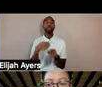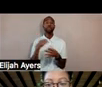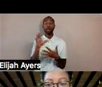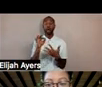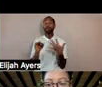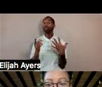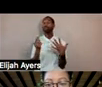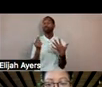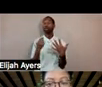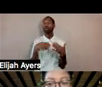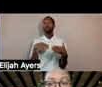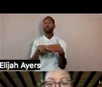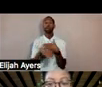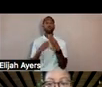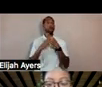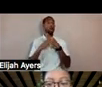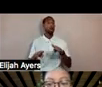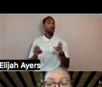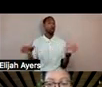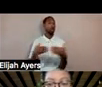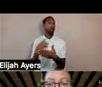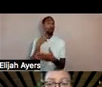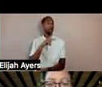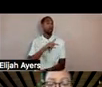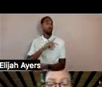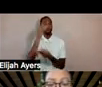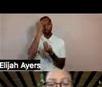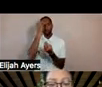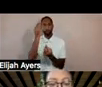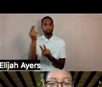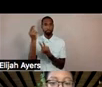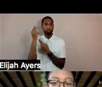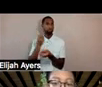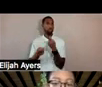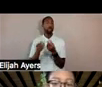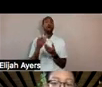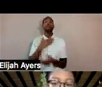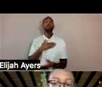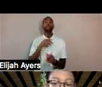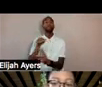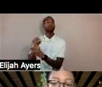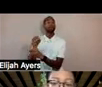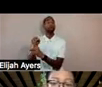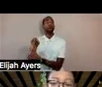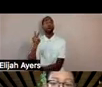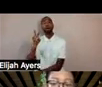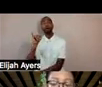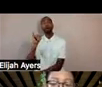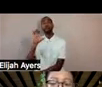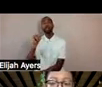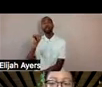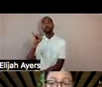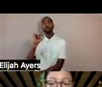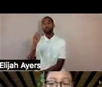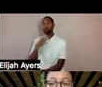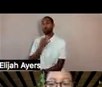to go into a quiet room for personal reflection instead. Please message Victoria if you would like this option. And